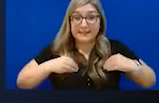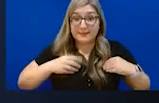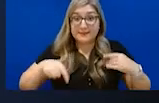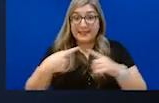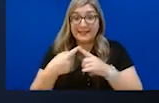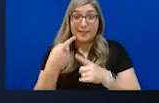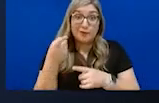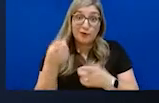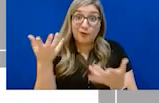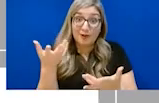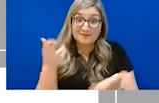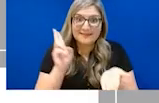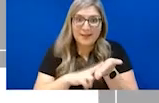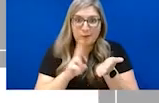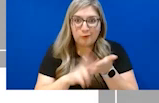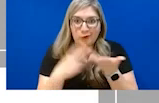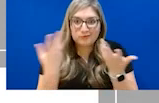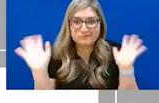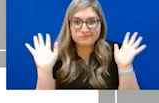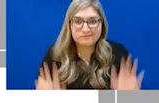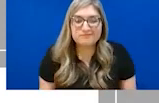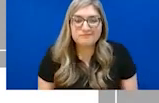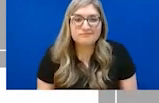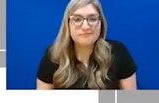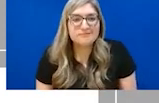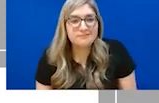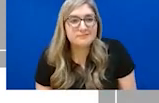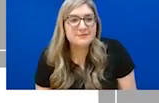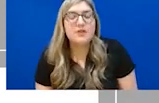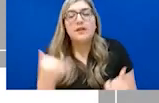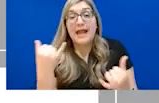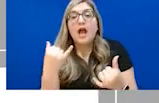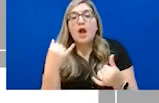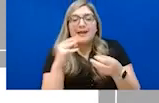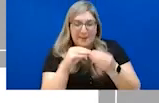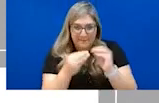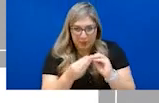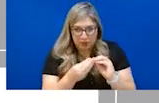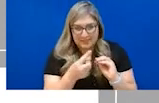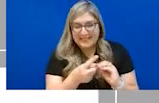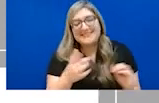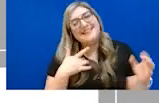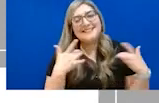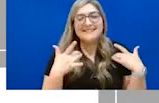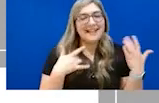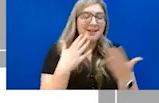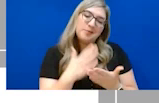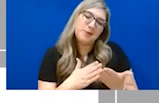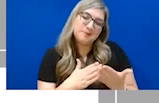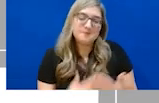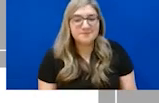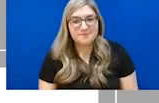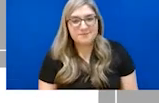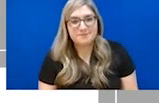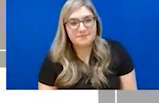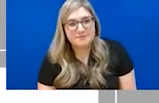It's really amazing. Now for the numbers. This is the exciting part. Okay, so what has the impact been